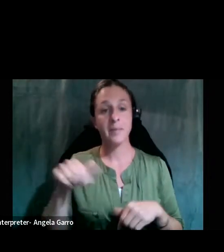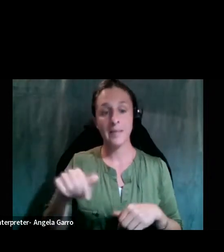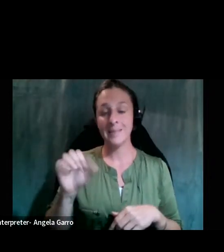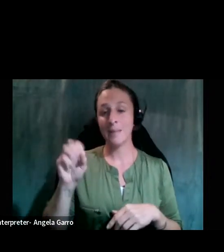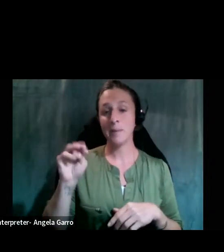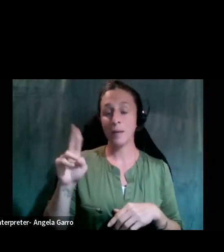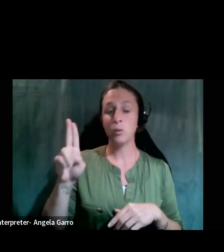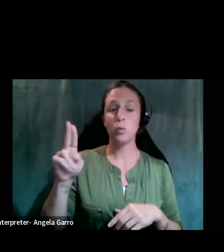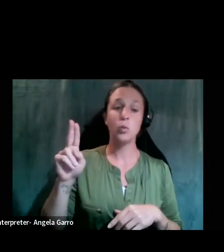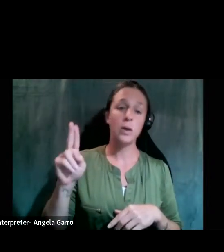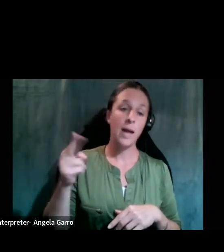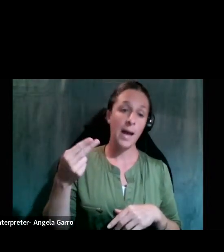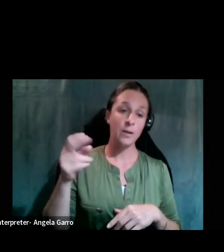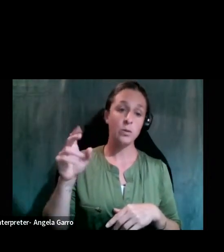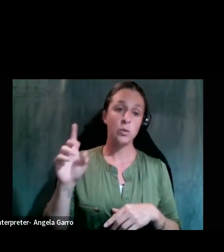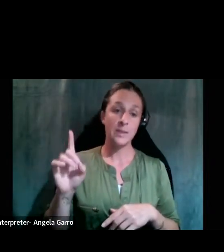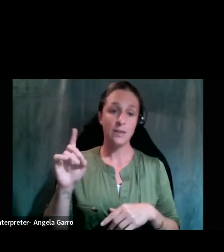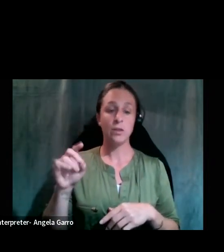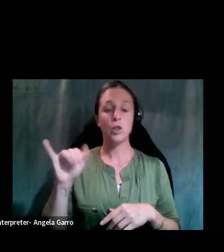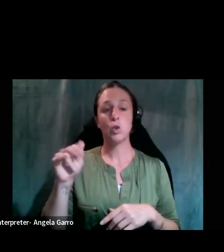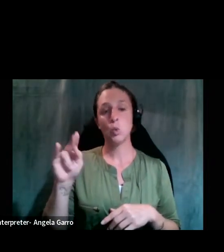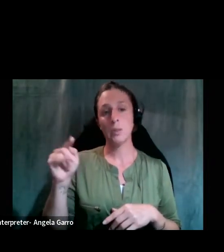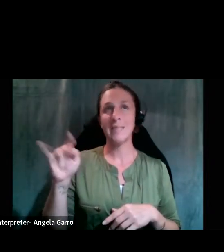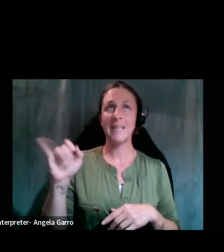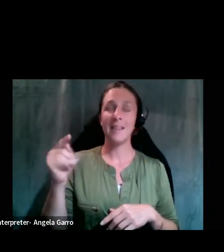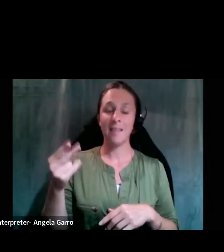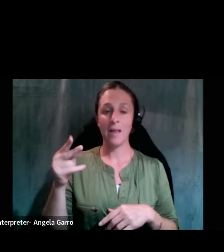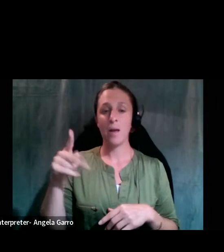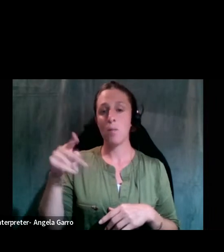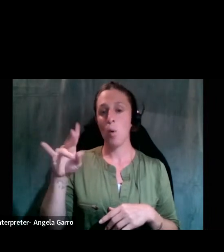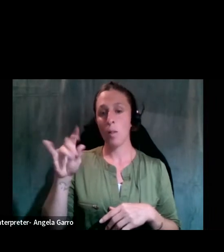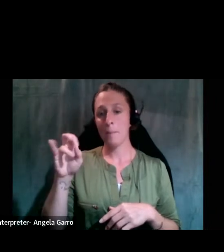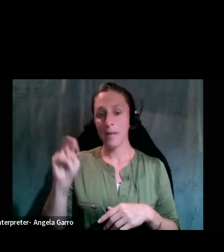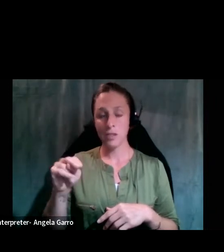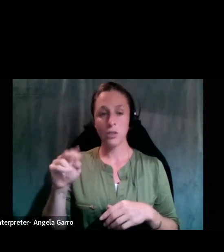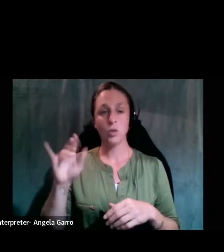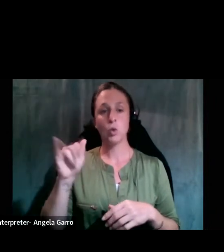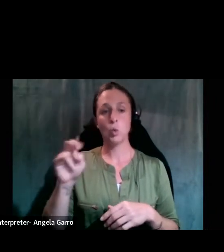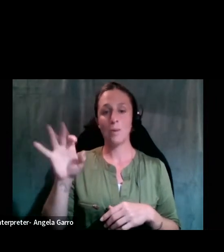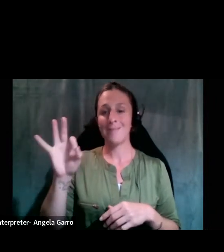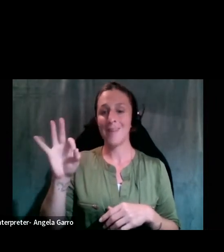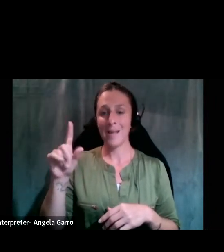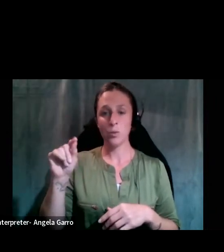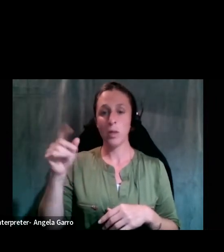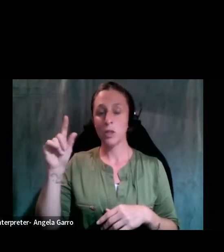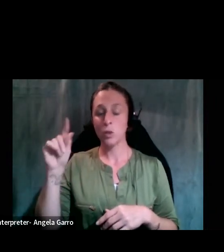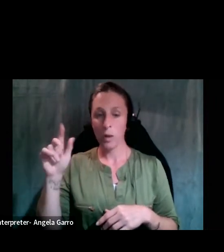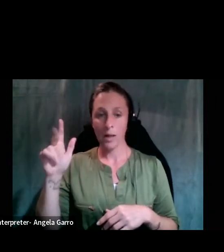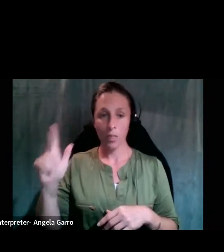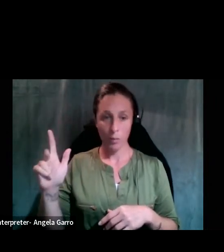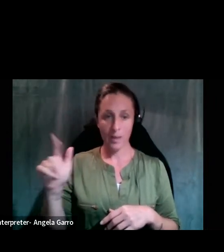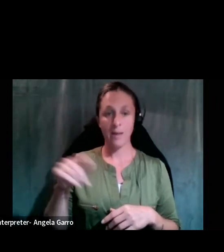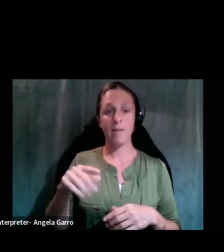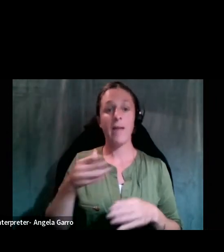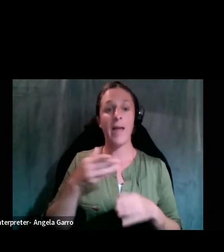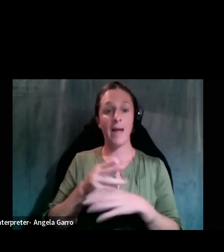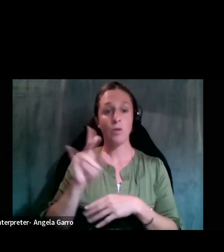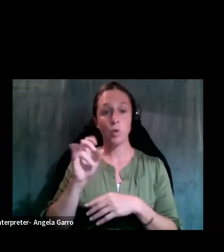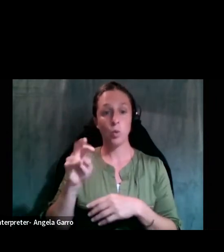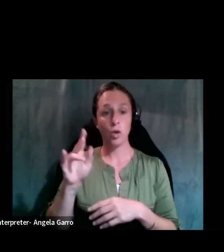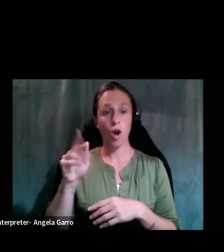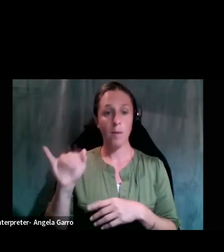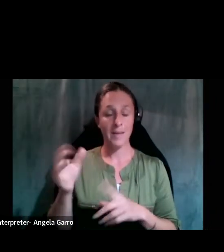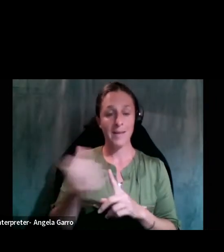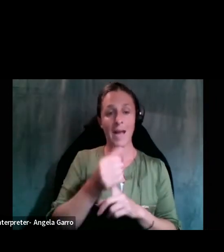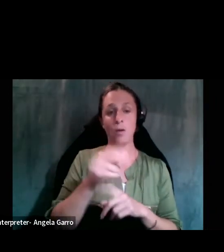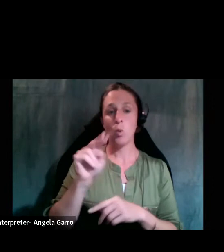Mateo Union High School District Juneteenth proclamation, which occurs on June 9th, 2023. Whereas after the Union Army captured New